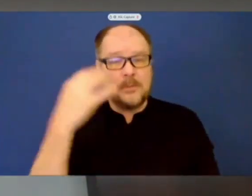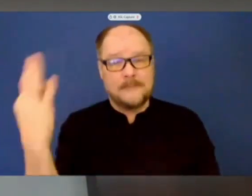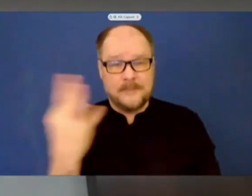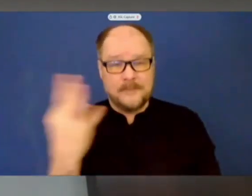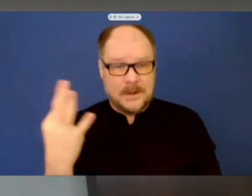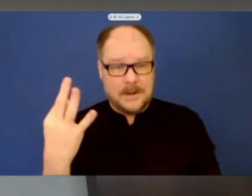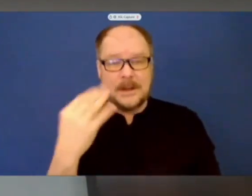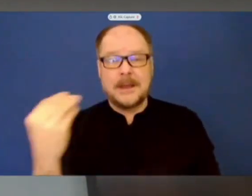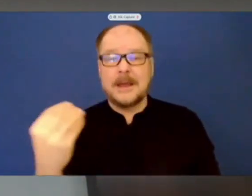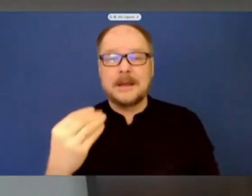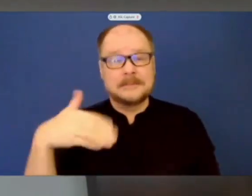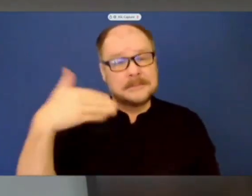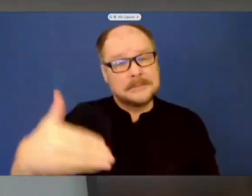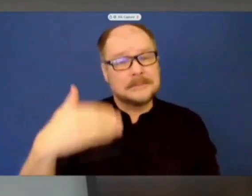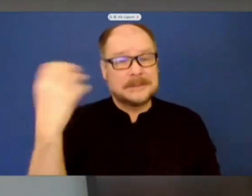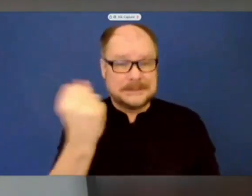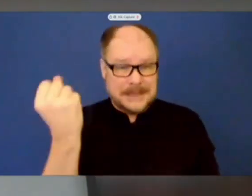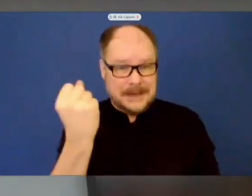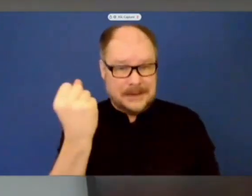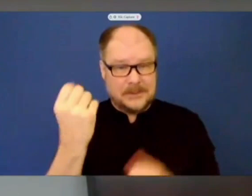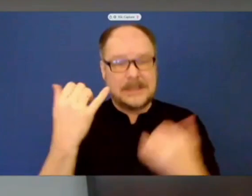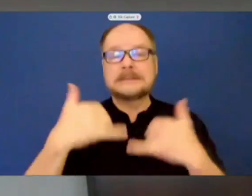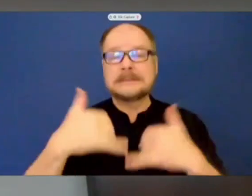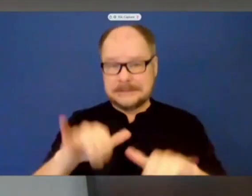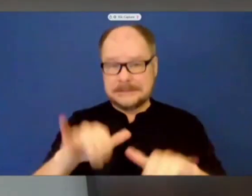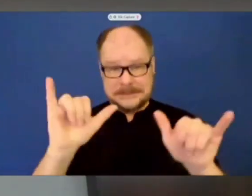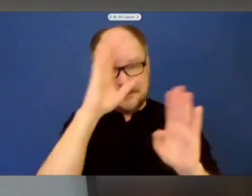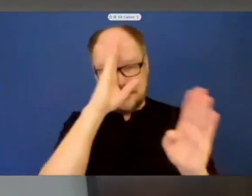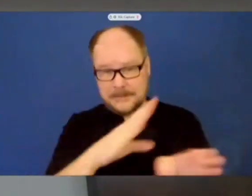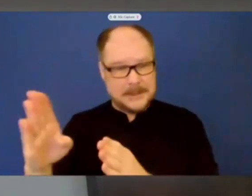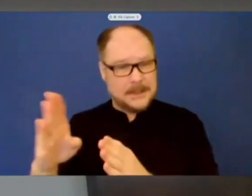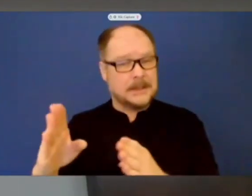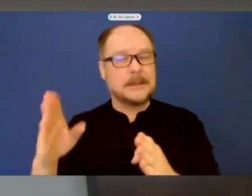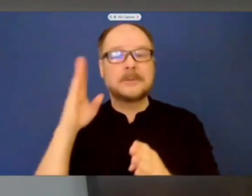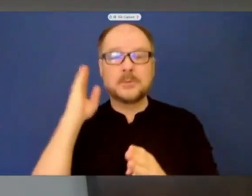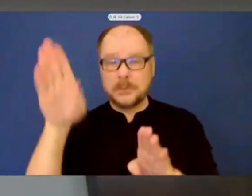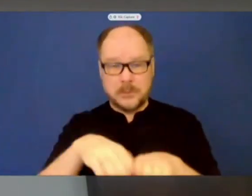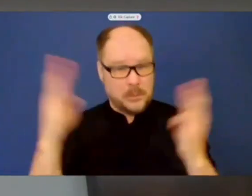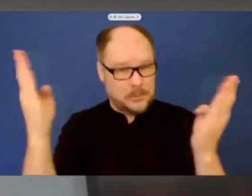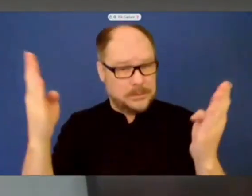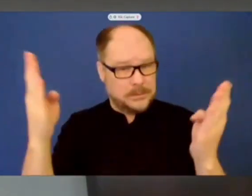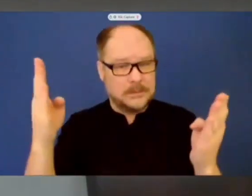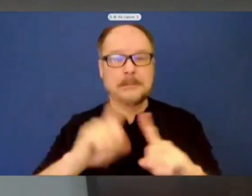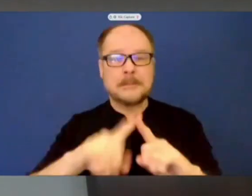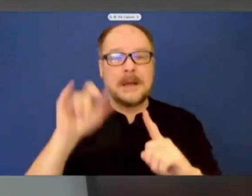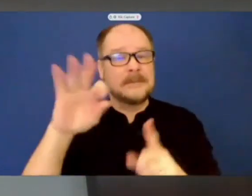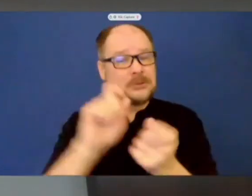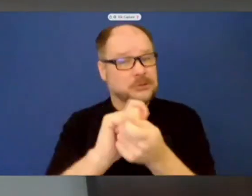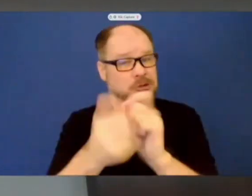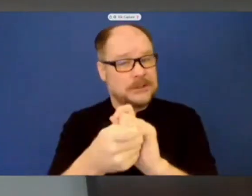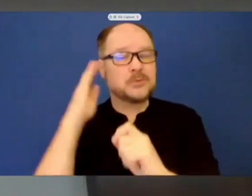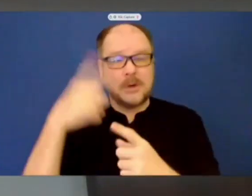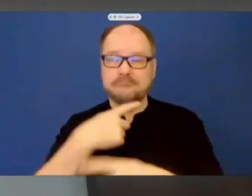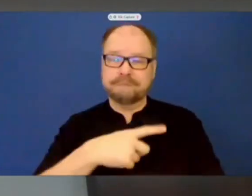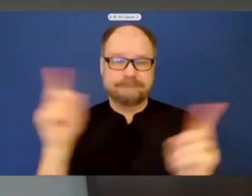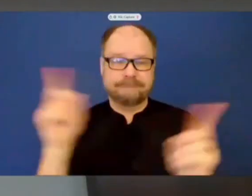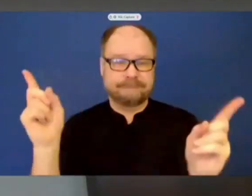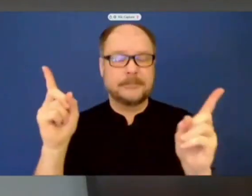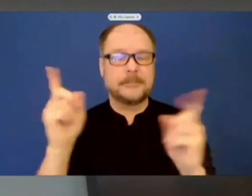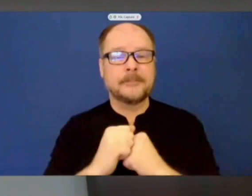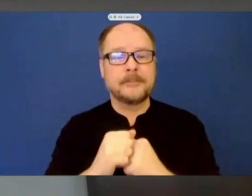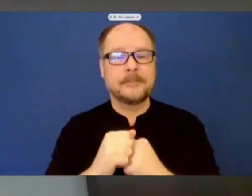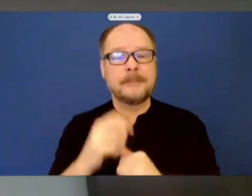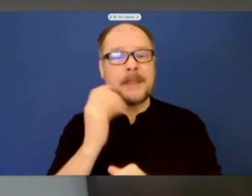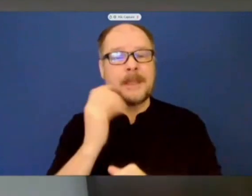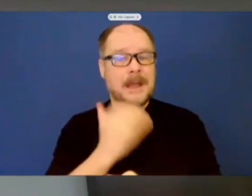at Bojangles are still on as scheduled, but we'll promptly communicate any updates. There are also ongoing delays in the shipment of our